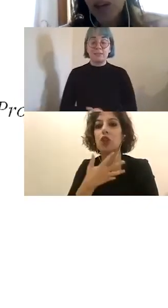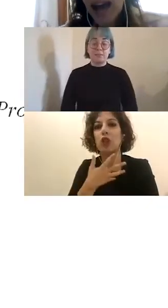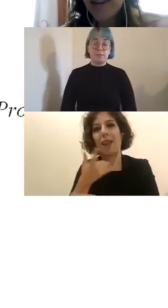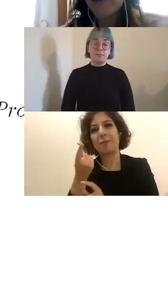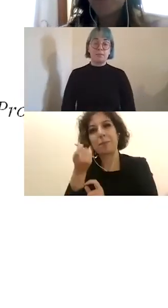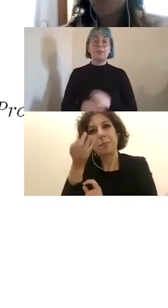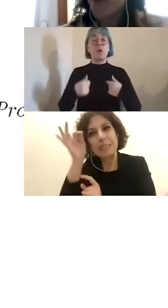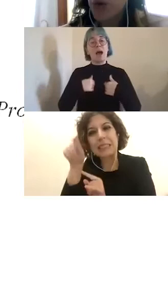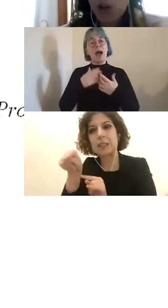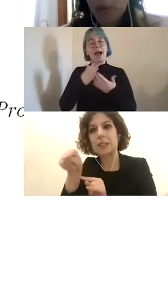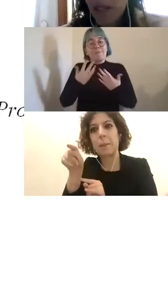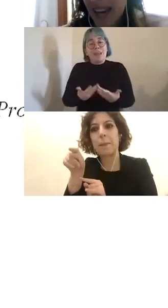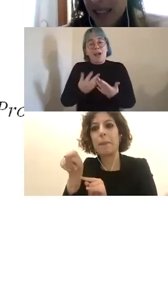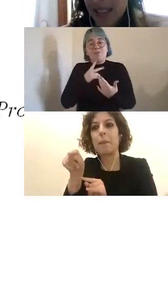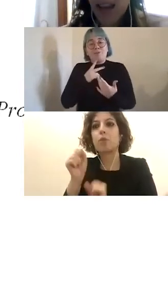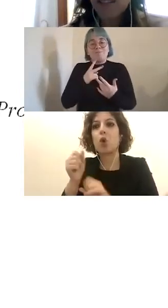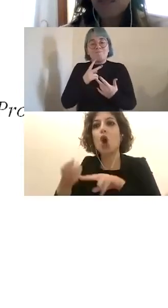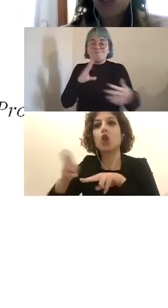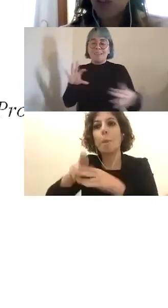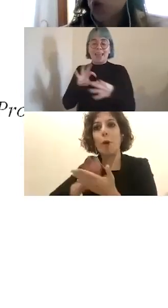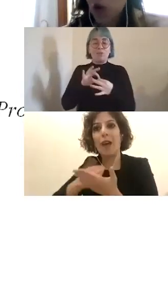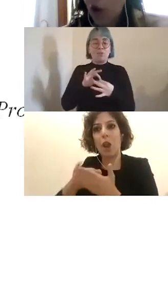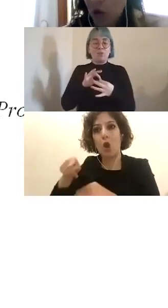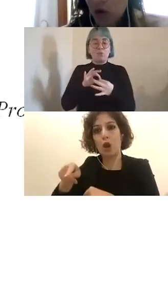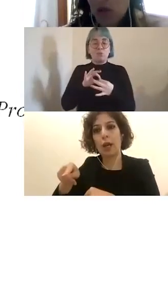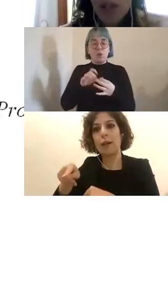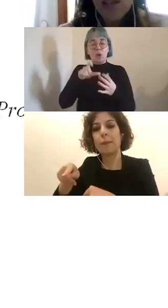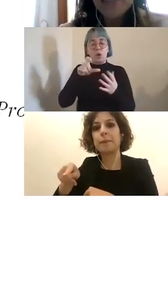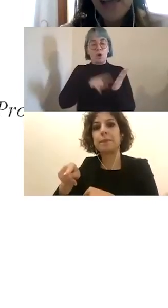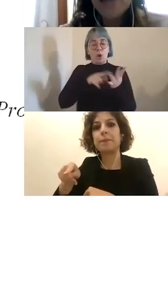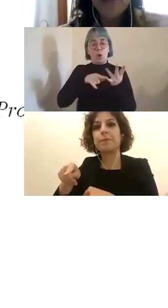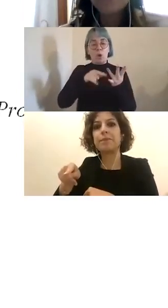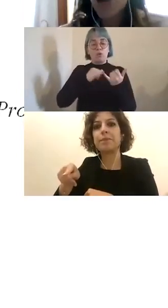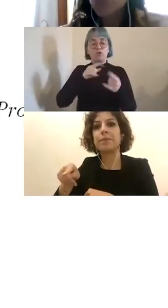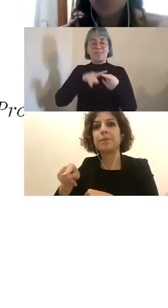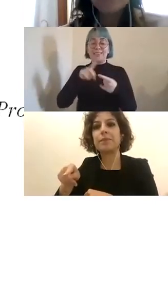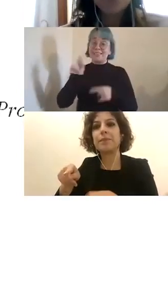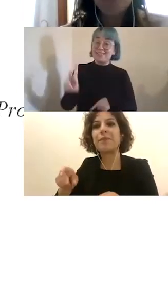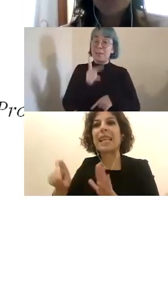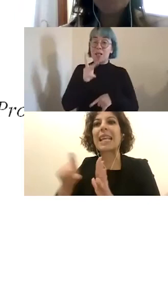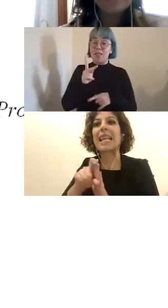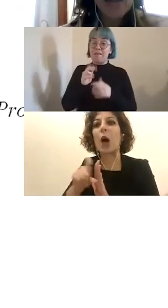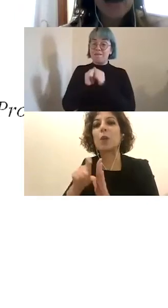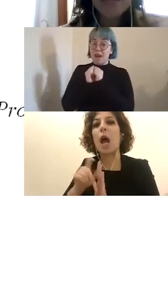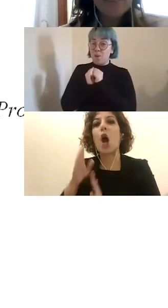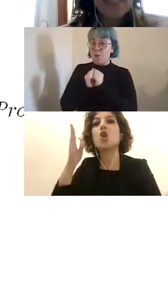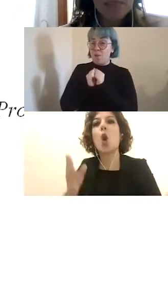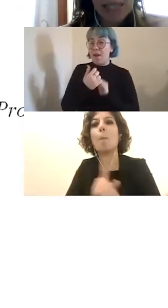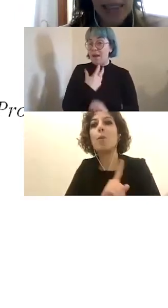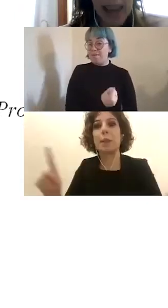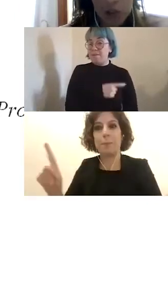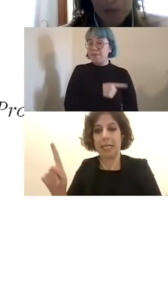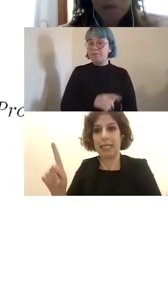I'm now referring to a clause, a specific clause with a double value, the